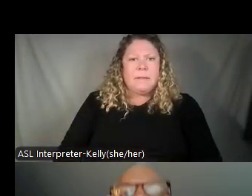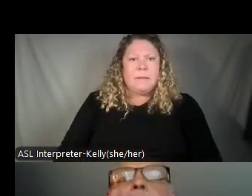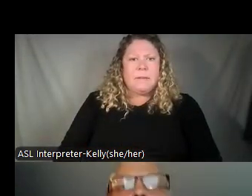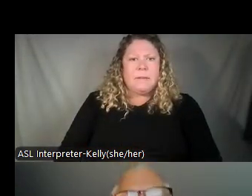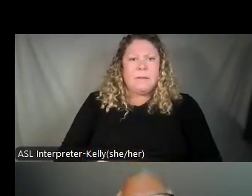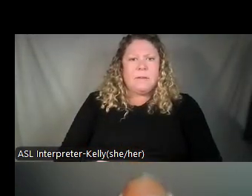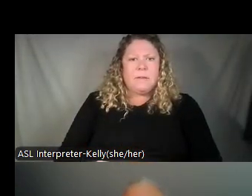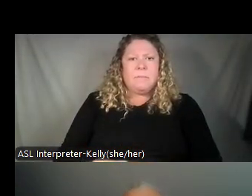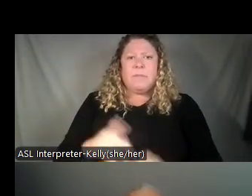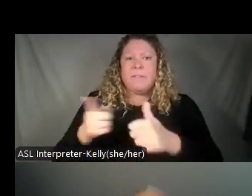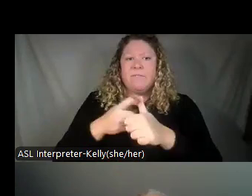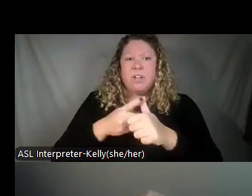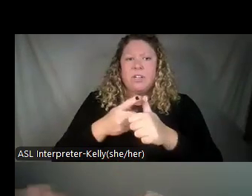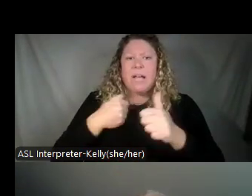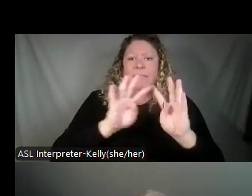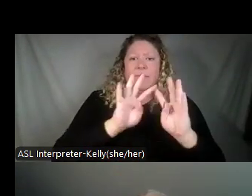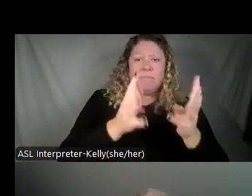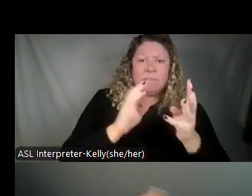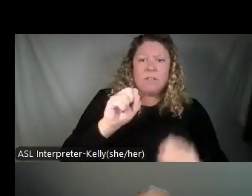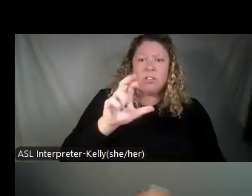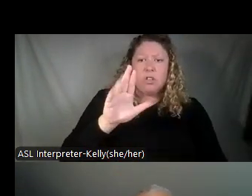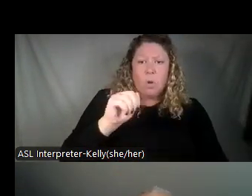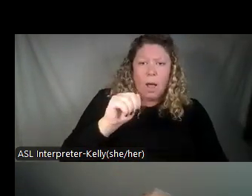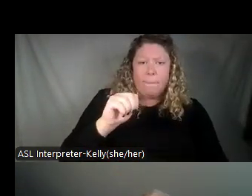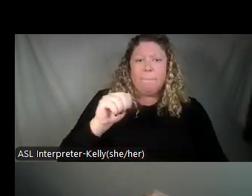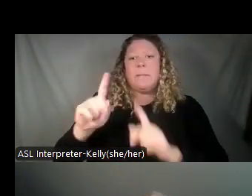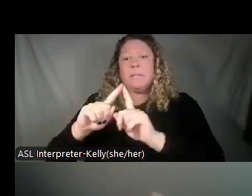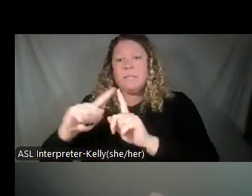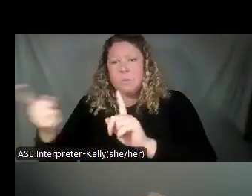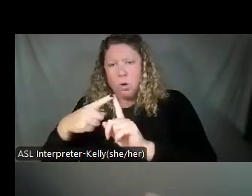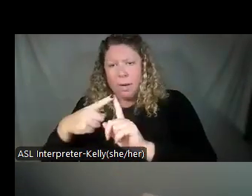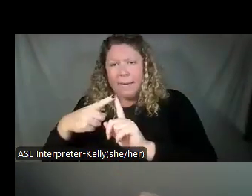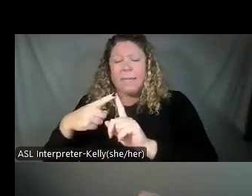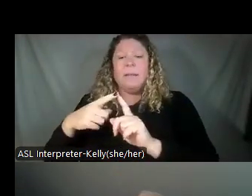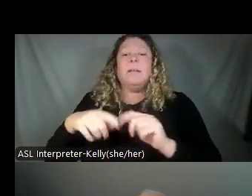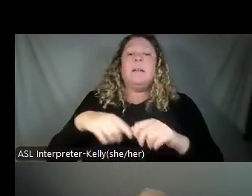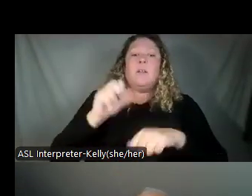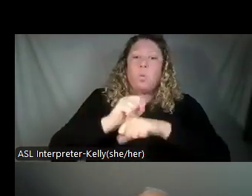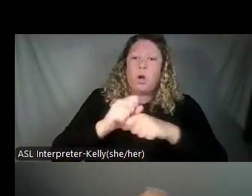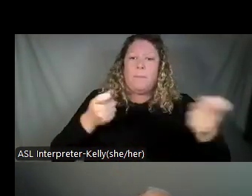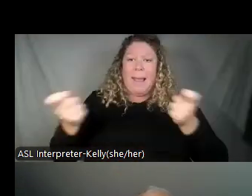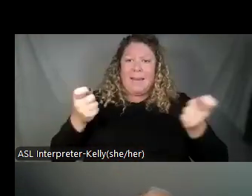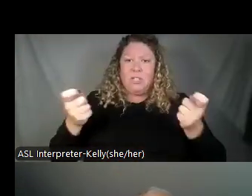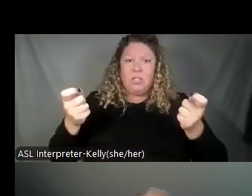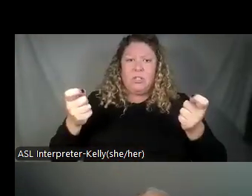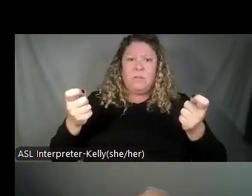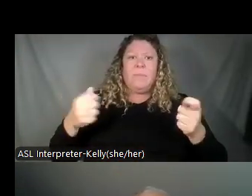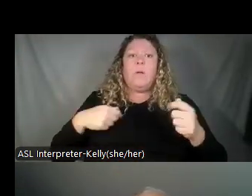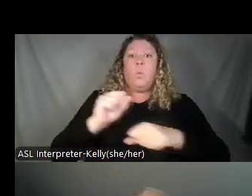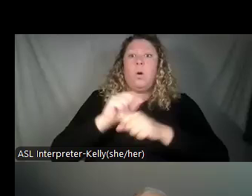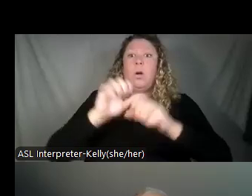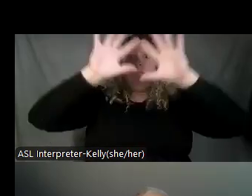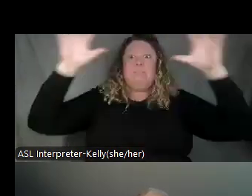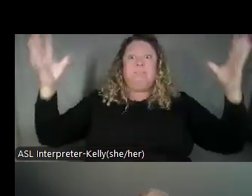First is the Scrum and the Sprint. This is how work is managed, where work is taken at a big level and brought down to